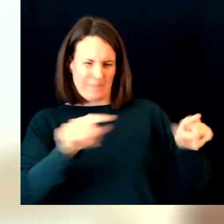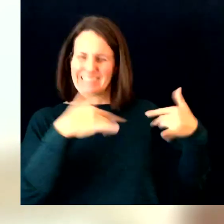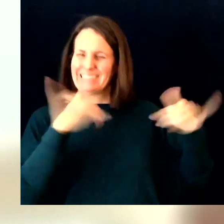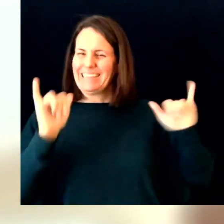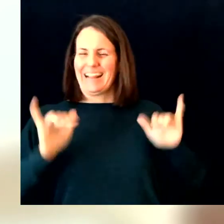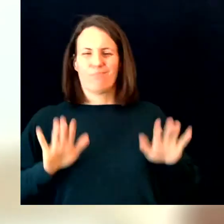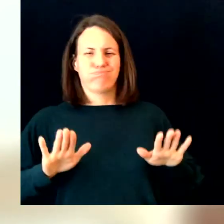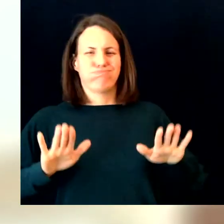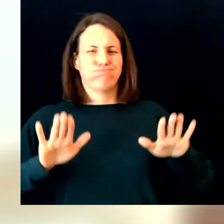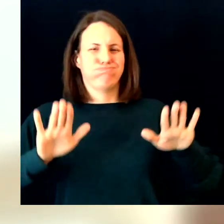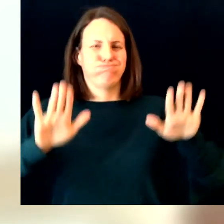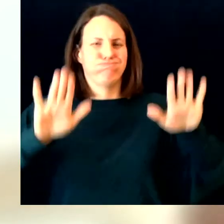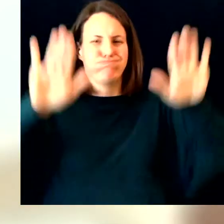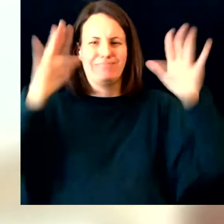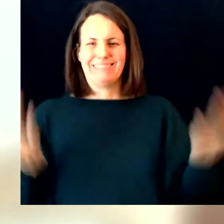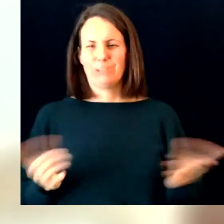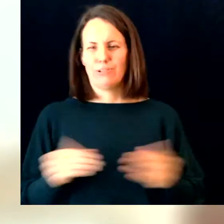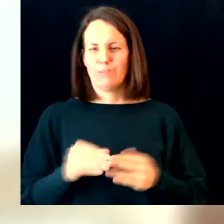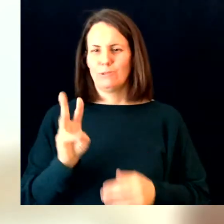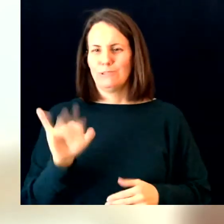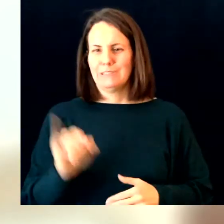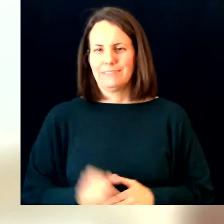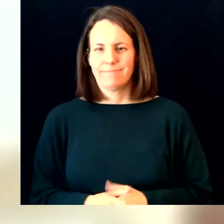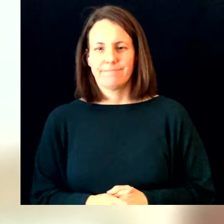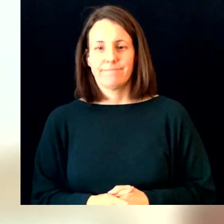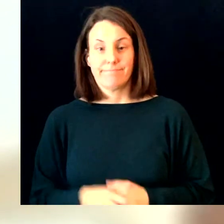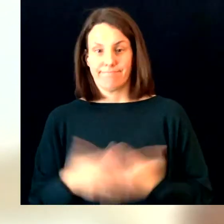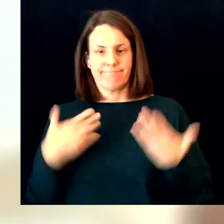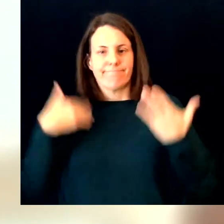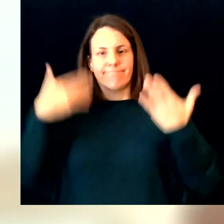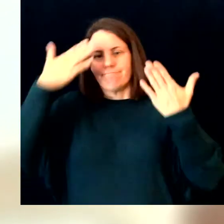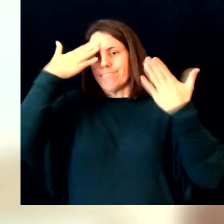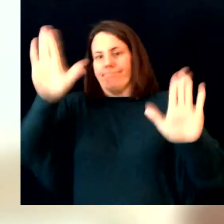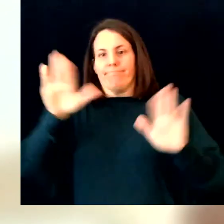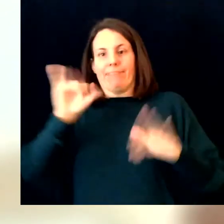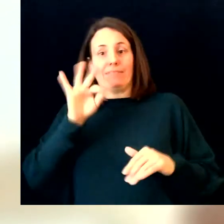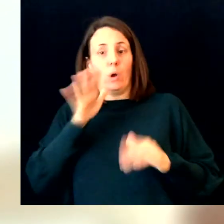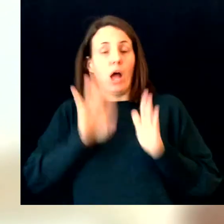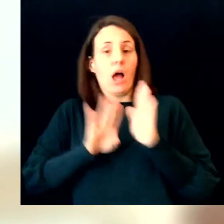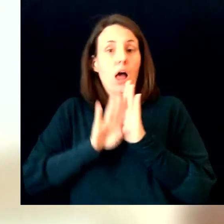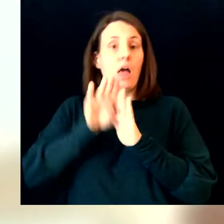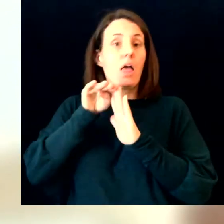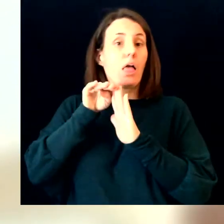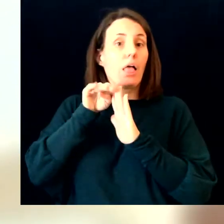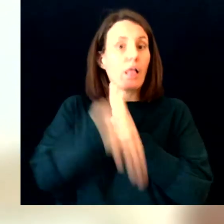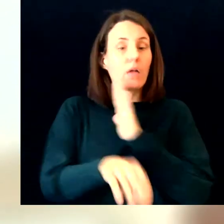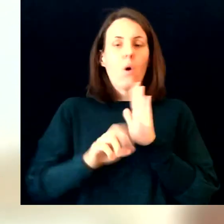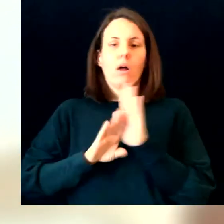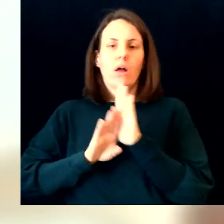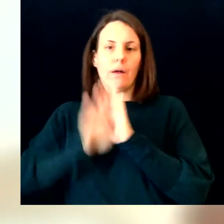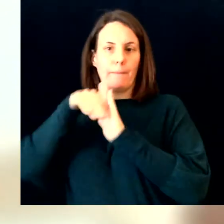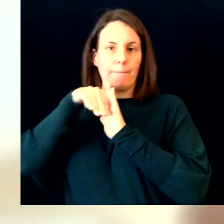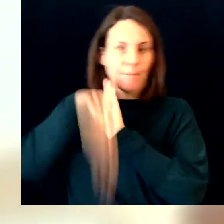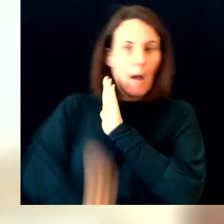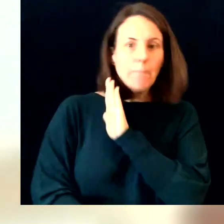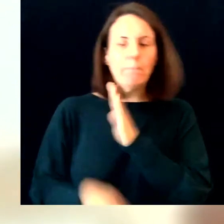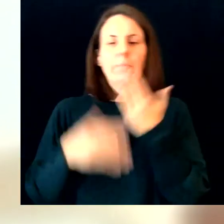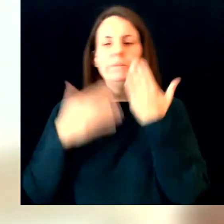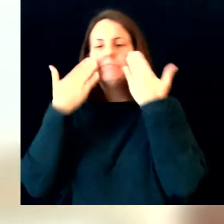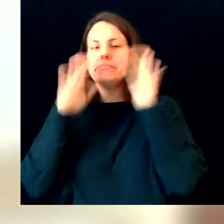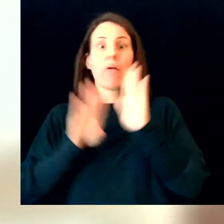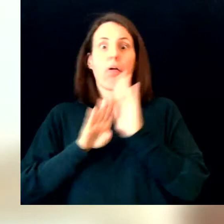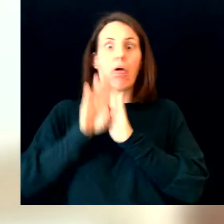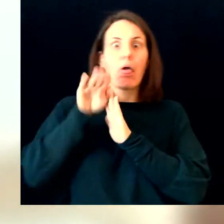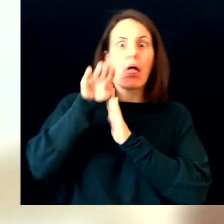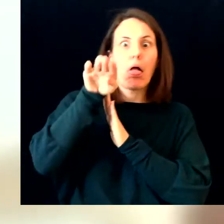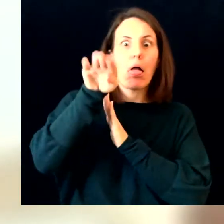be a prolonged decline? Our hope is that we can turn the corner and see fewer and fewer cases as the weeks